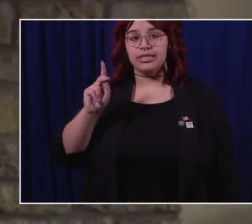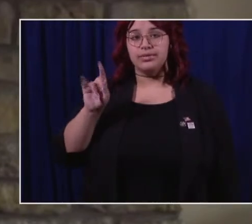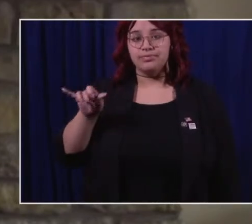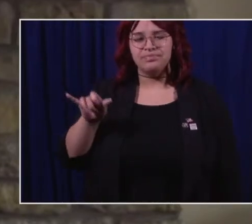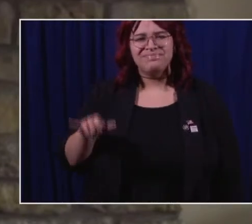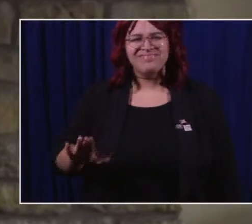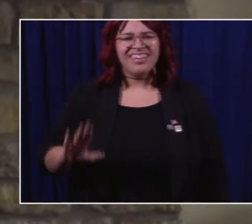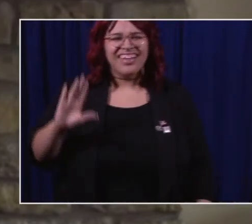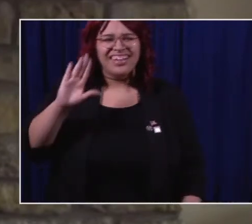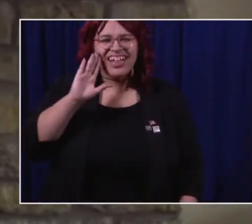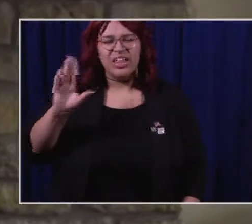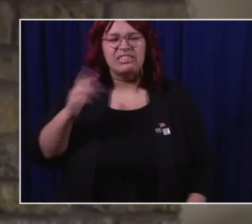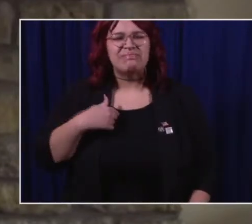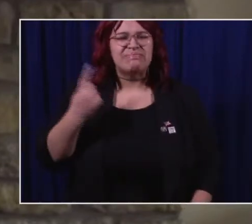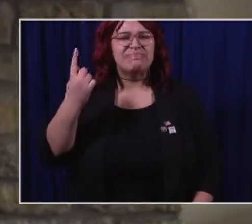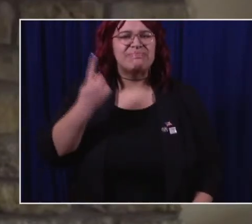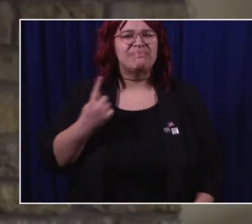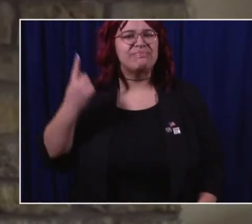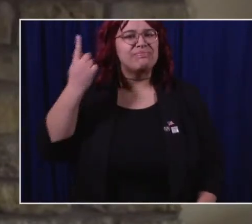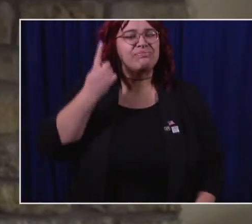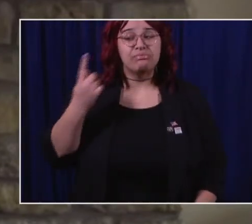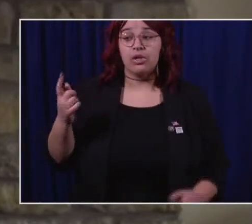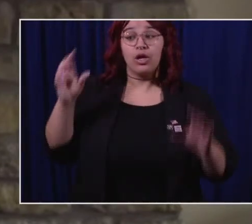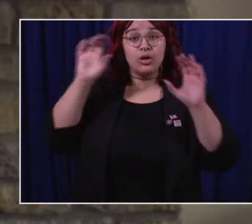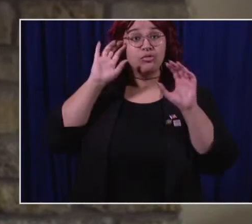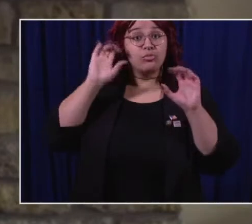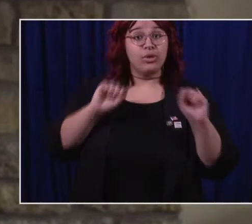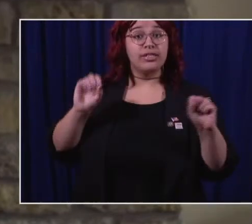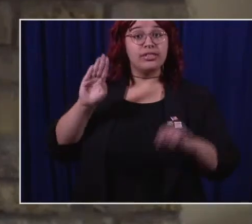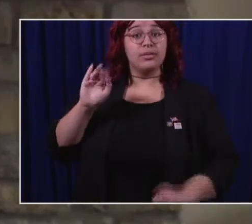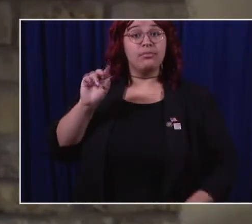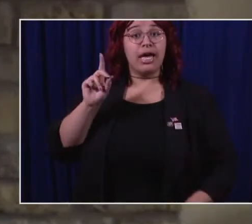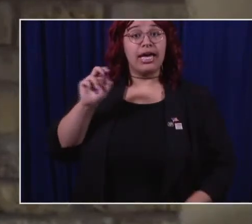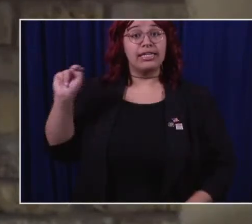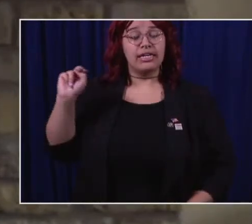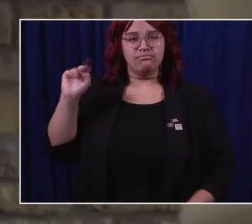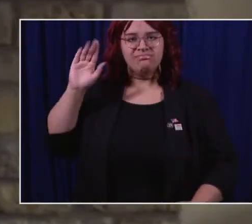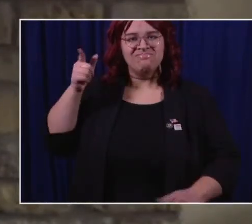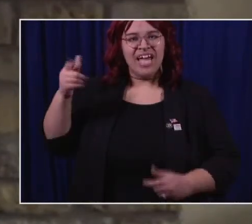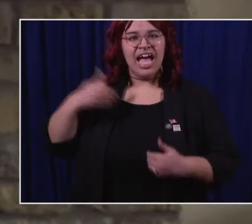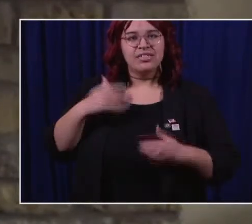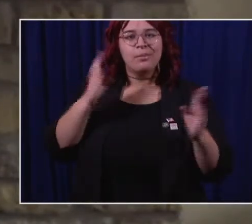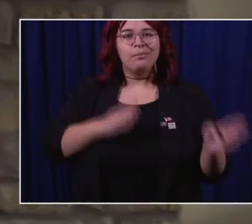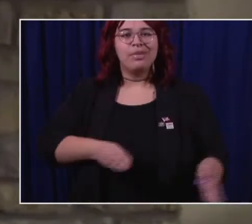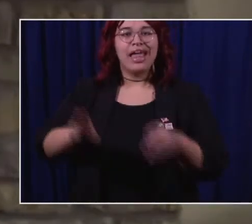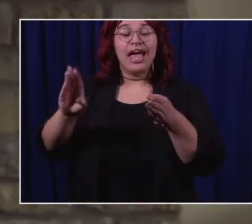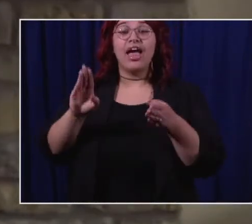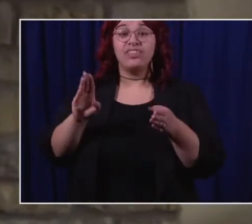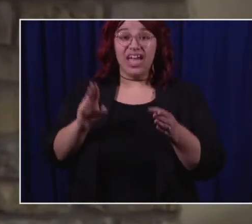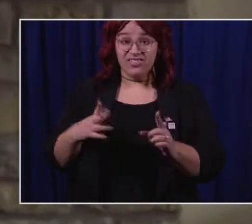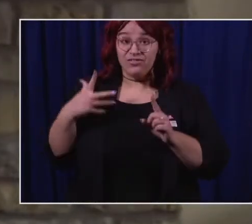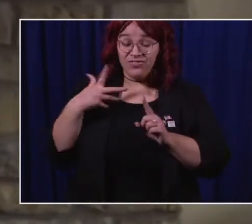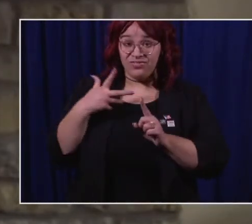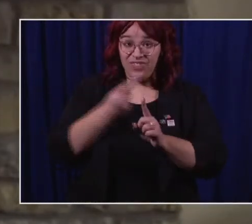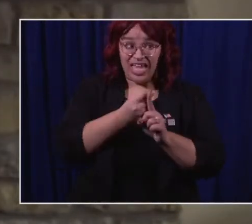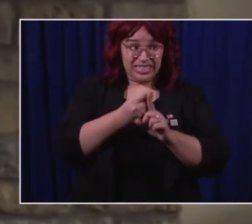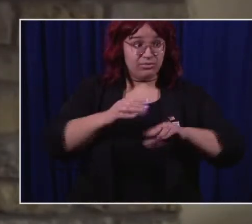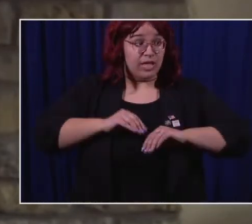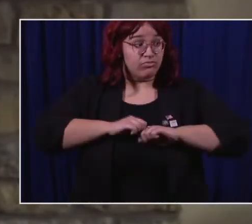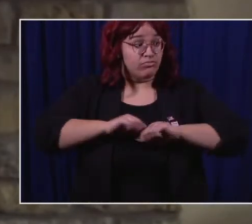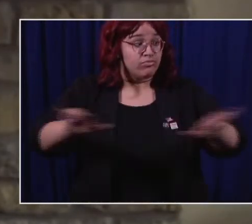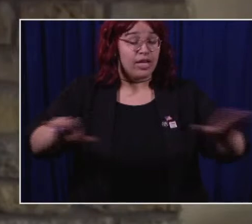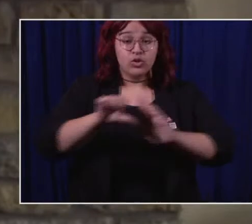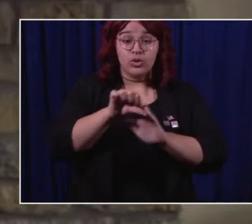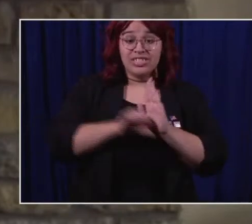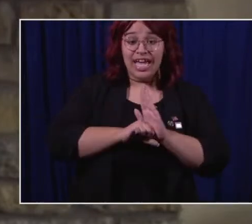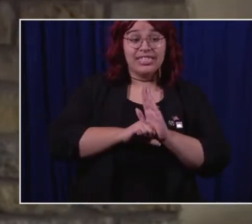on President Biden's plan to increase the amount of vaccines going to states each week and what